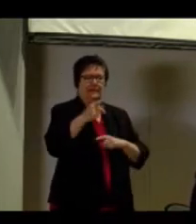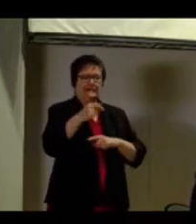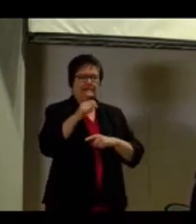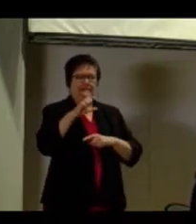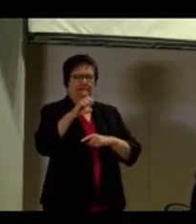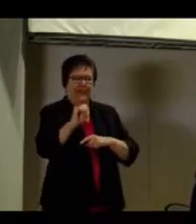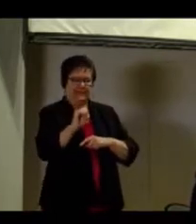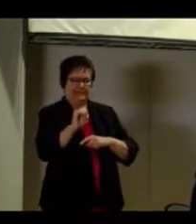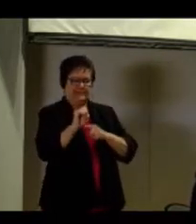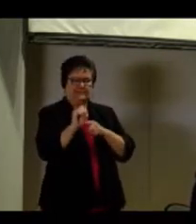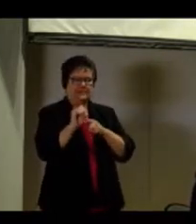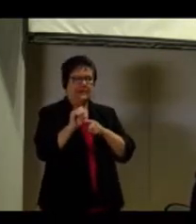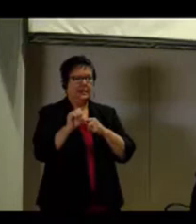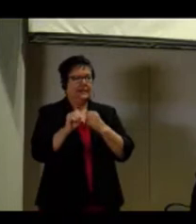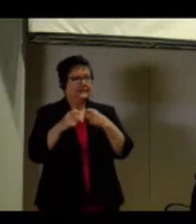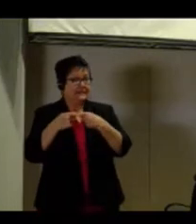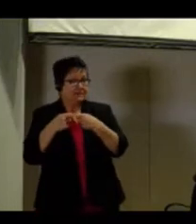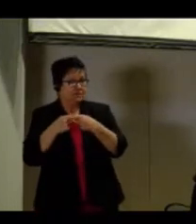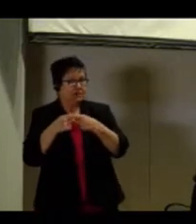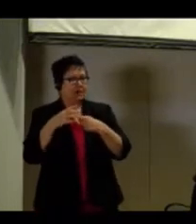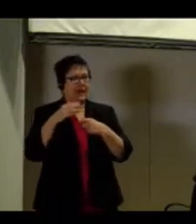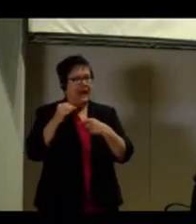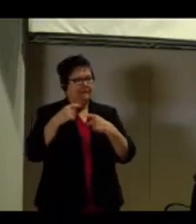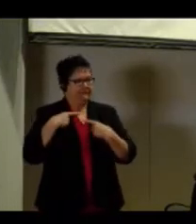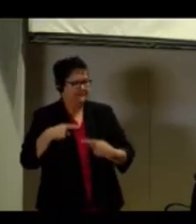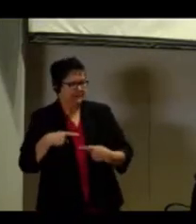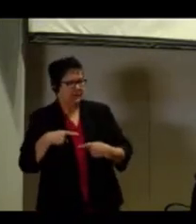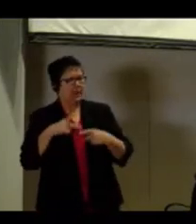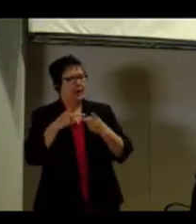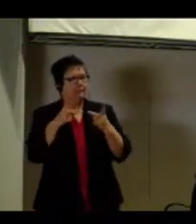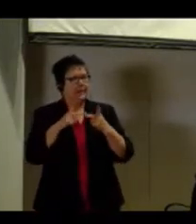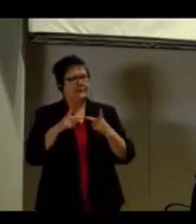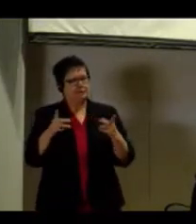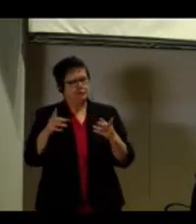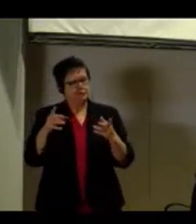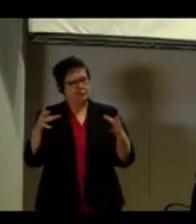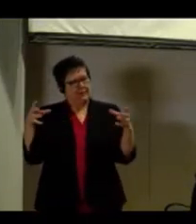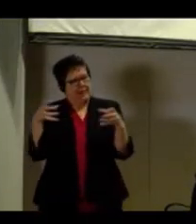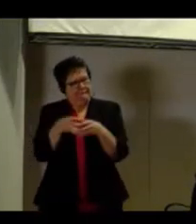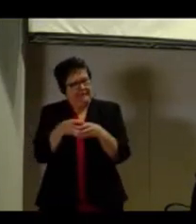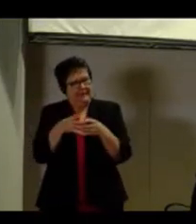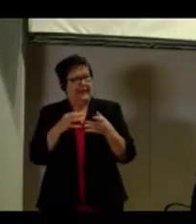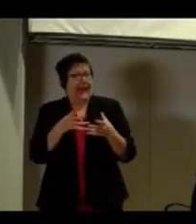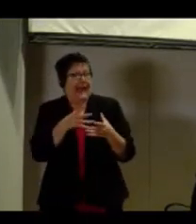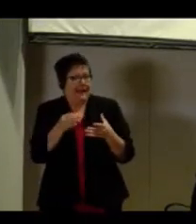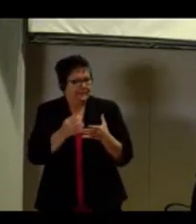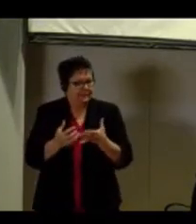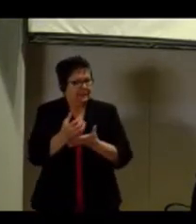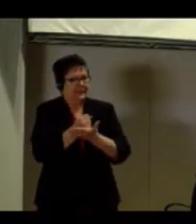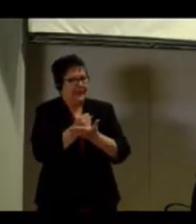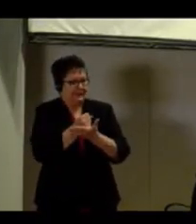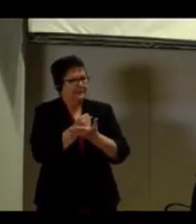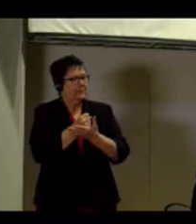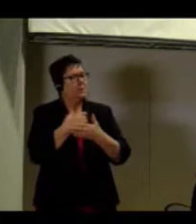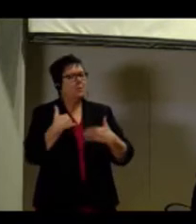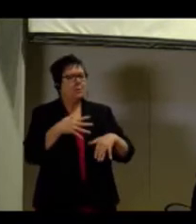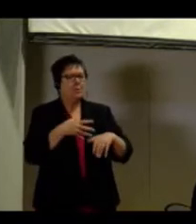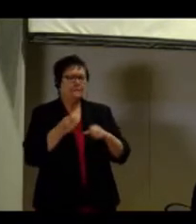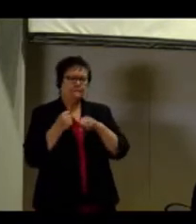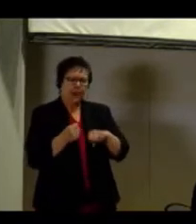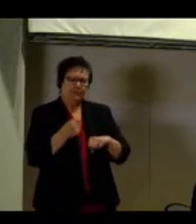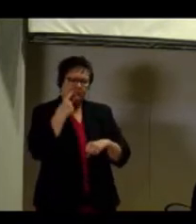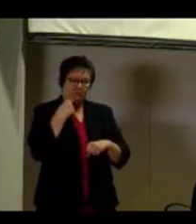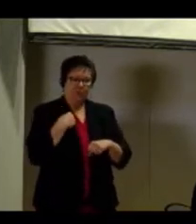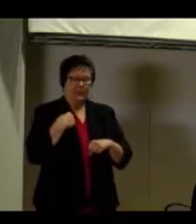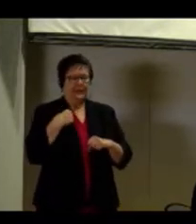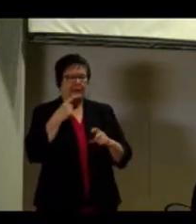So a library as a place that convenes and connects as well as having collections. And I think that's been really powerful for me, and I now